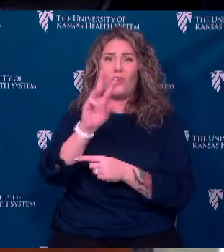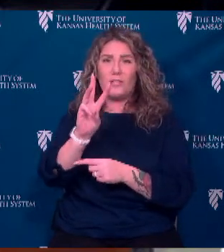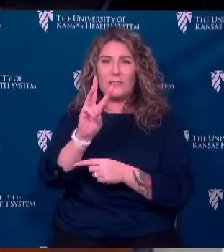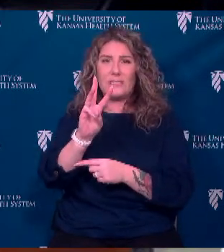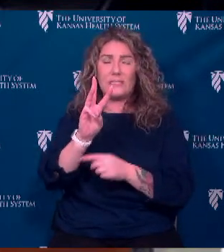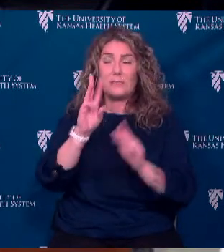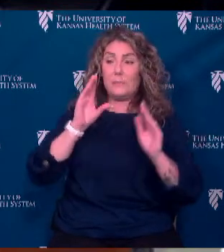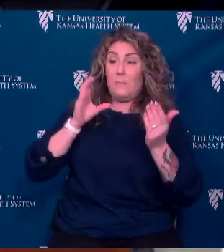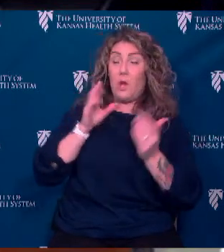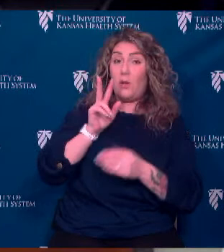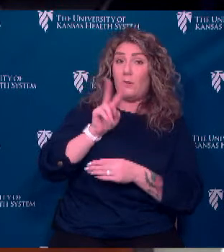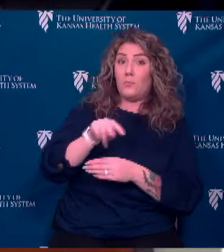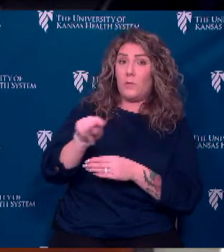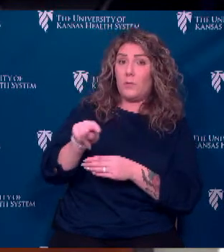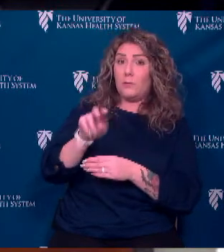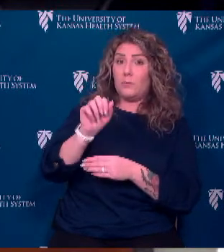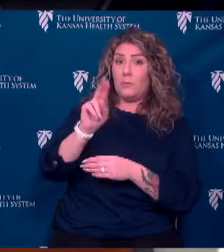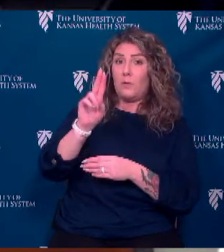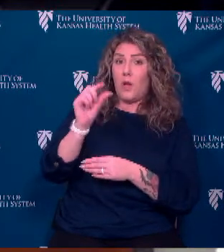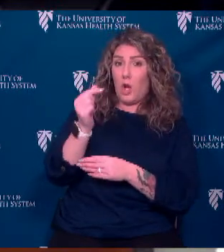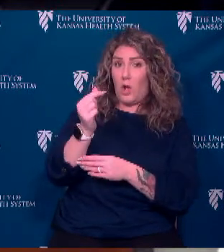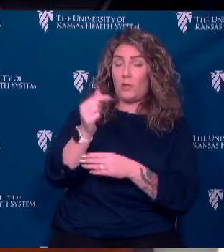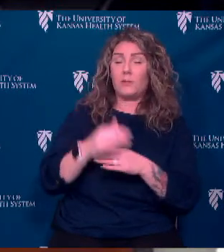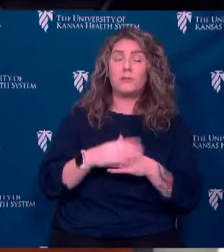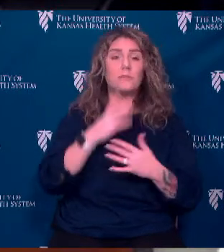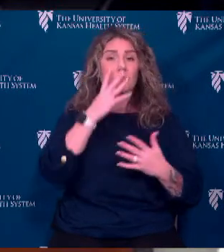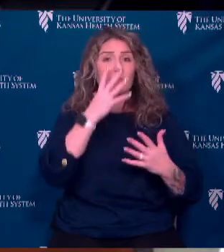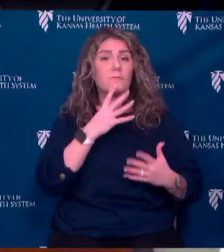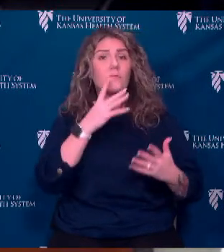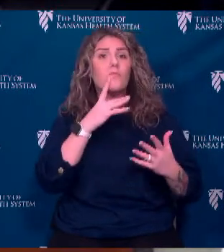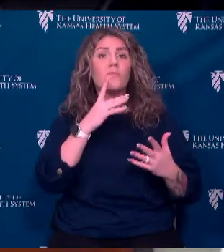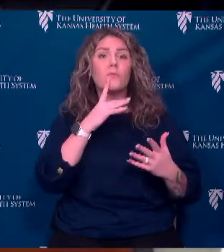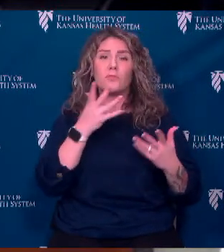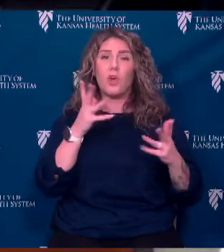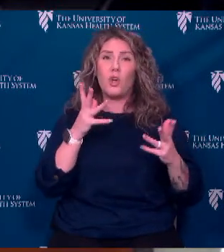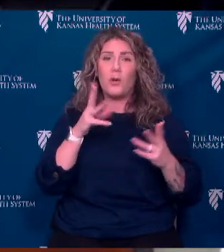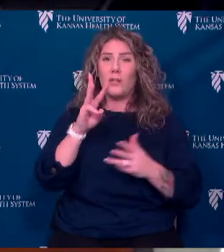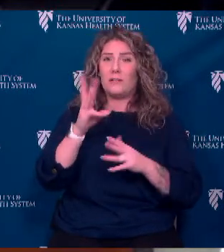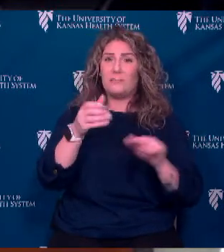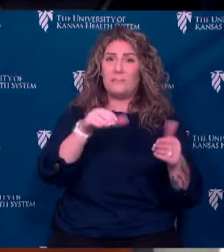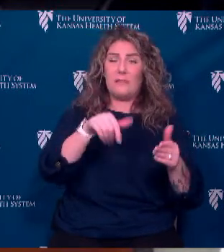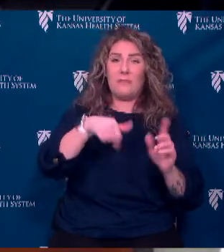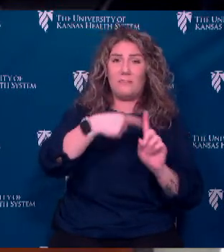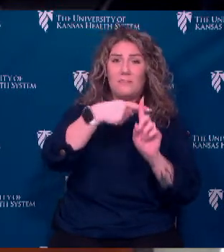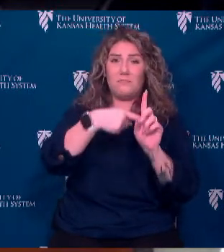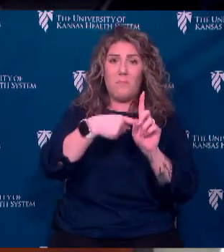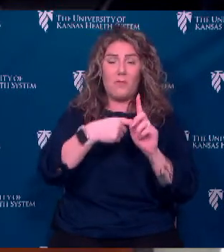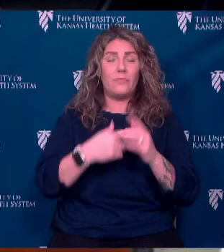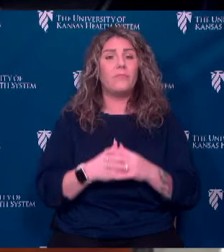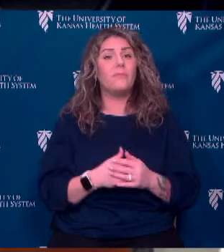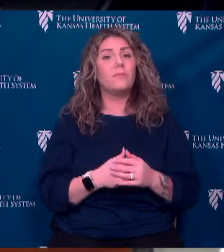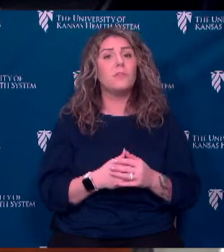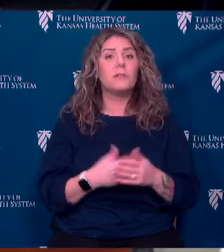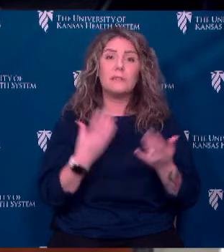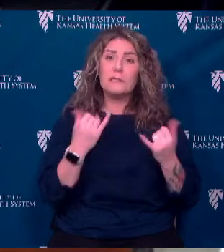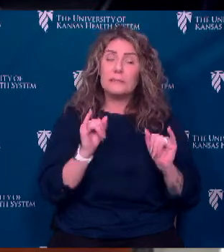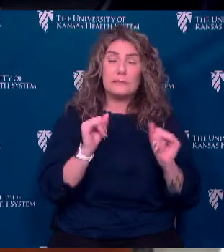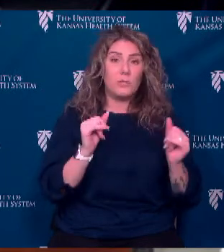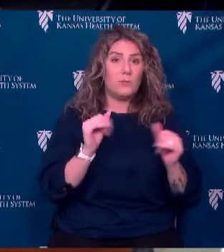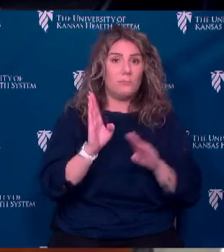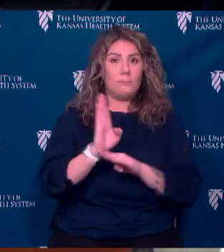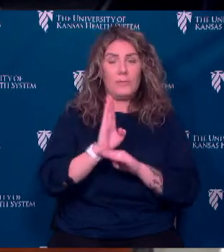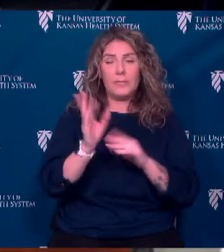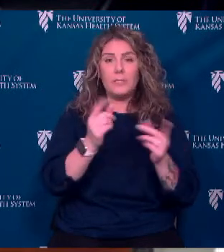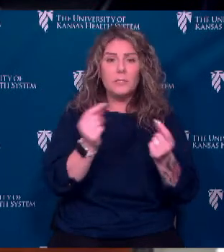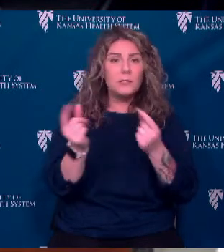to 22 in August. Unfortunately, we've already had 6 deaths so far this month. We certainly remain quite busy. We're